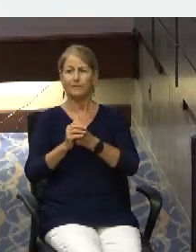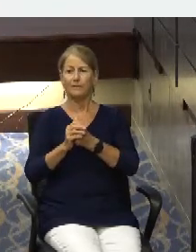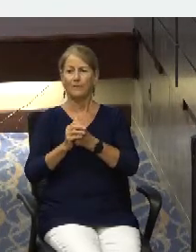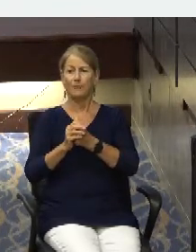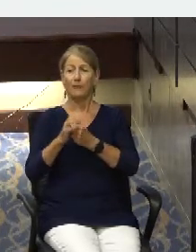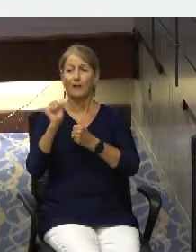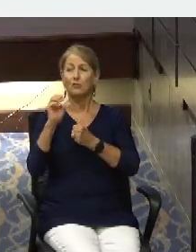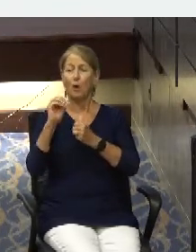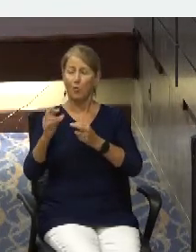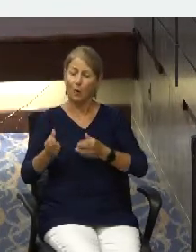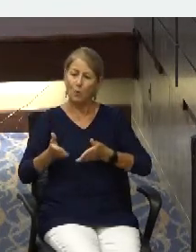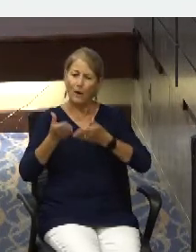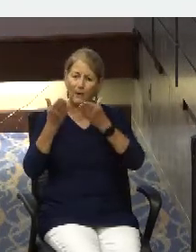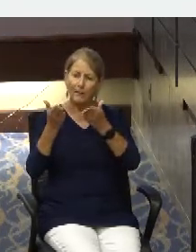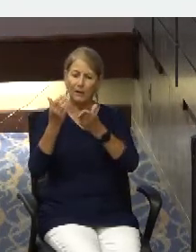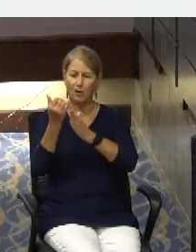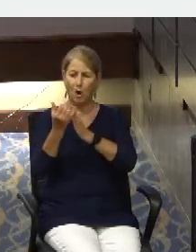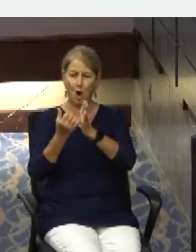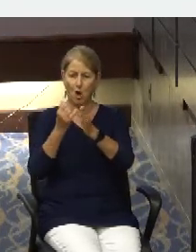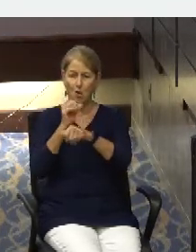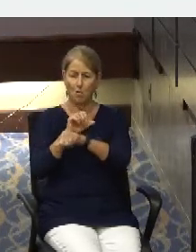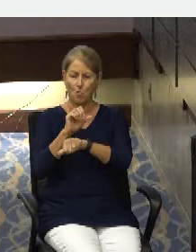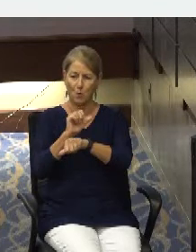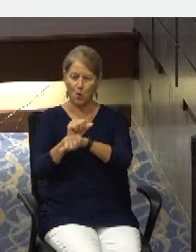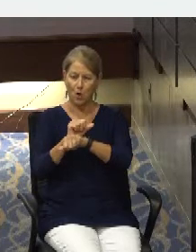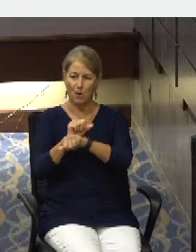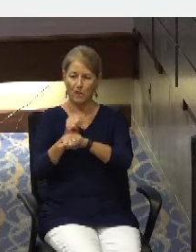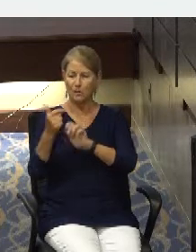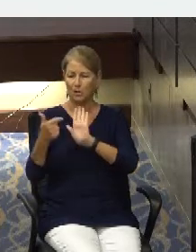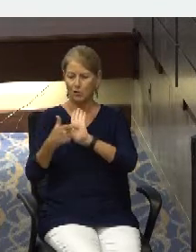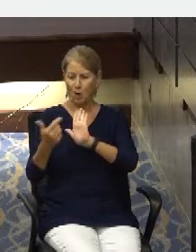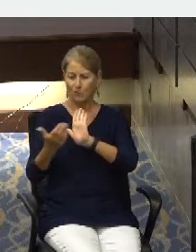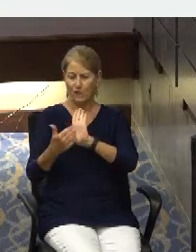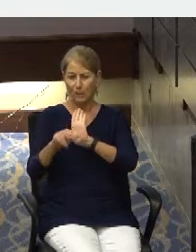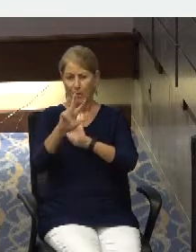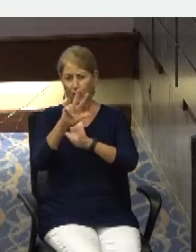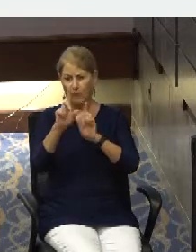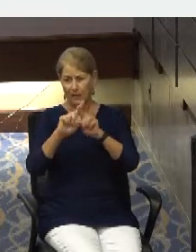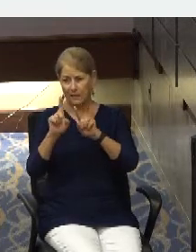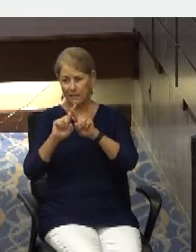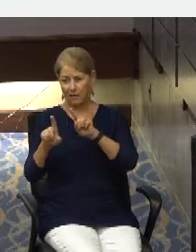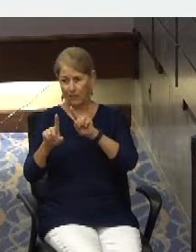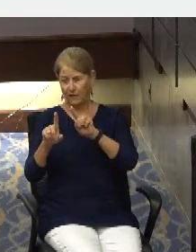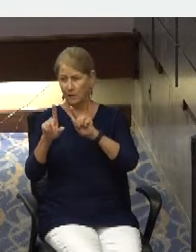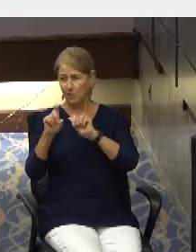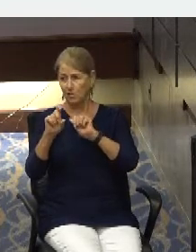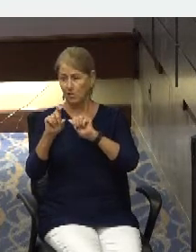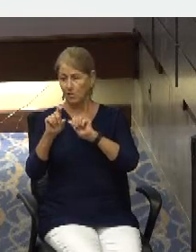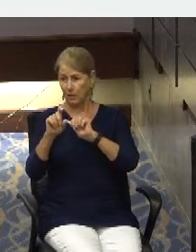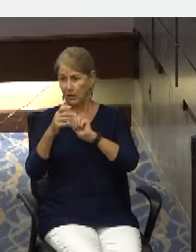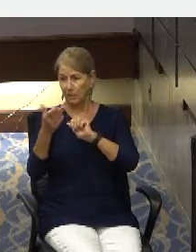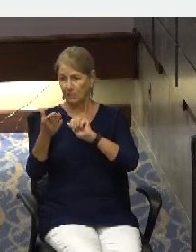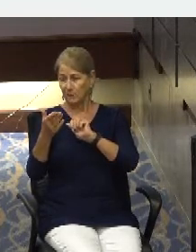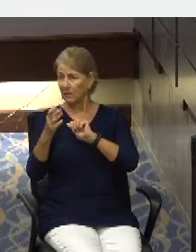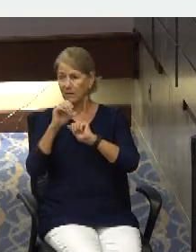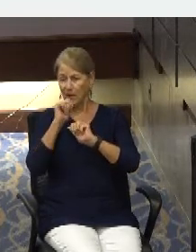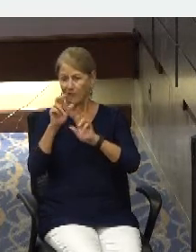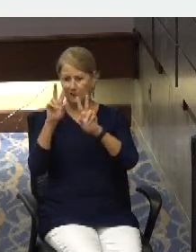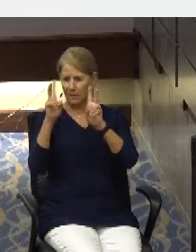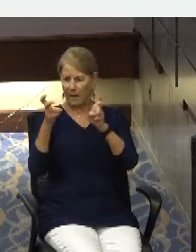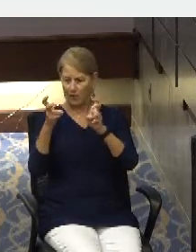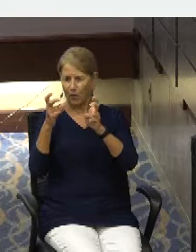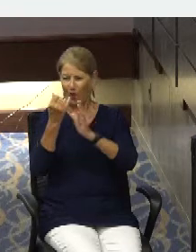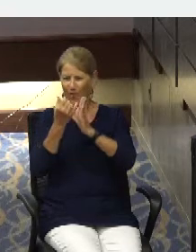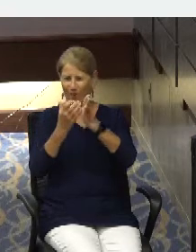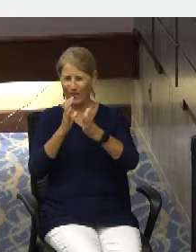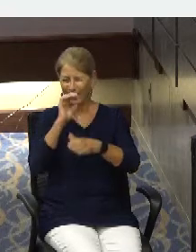So the recommended artwork is depicted here in 3 different treatments. It is untitled. The artist hasn't decided on a title